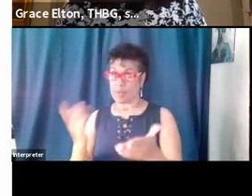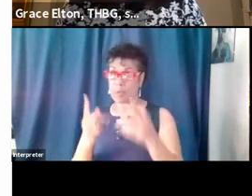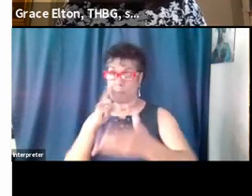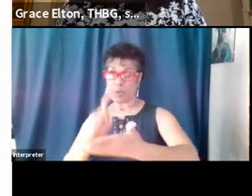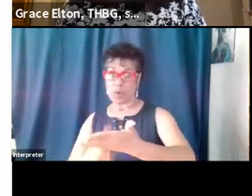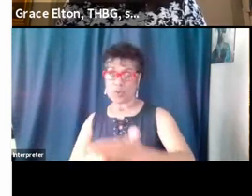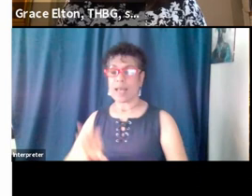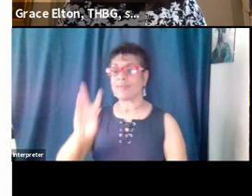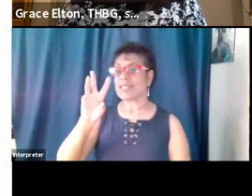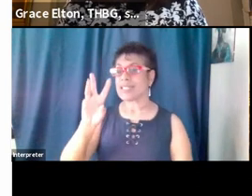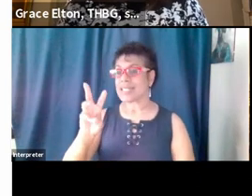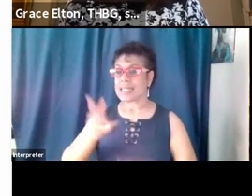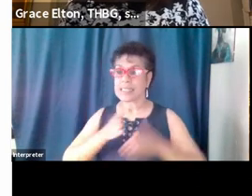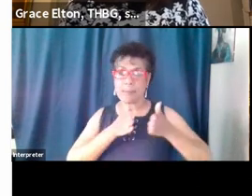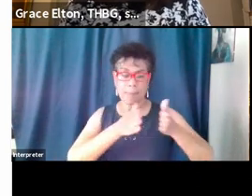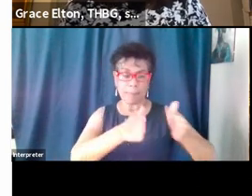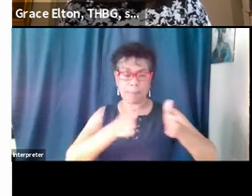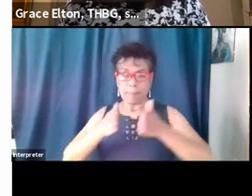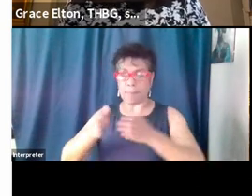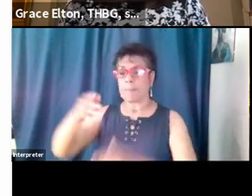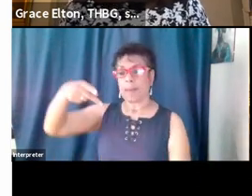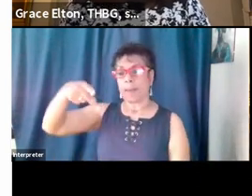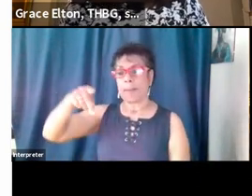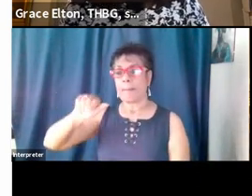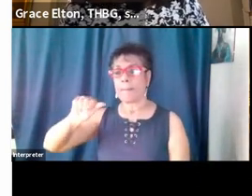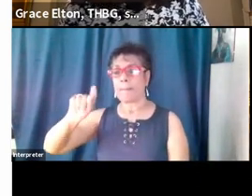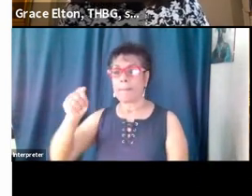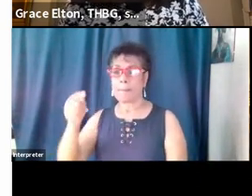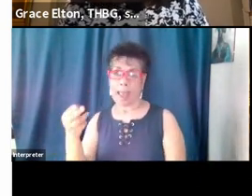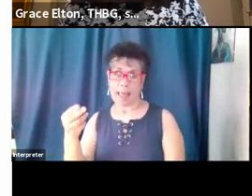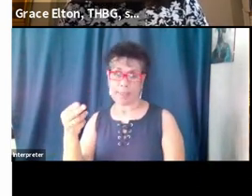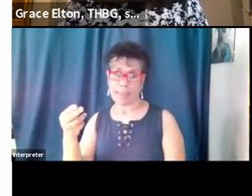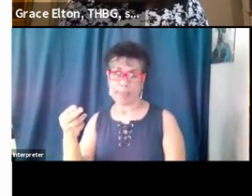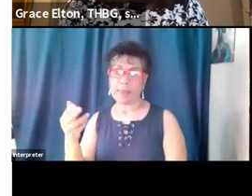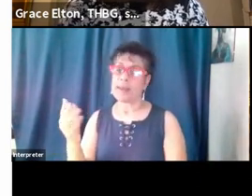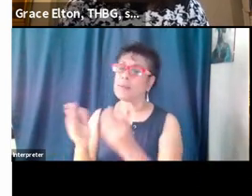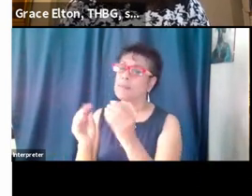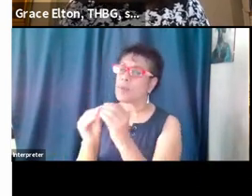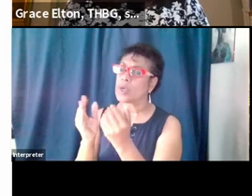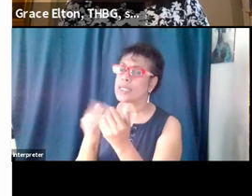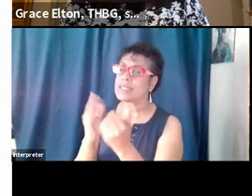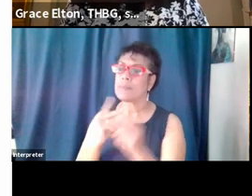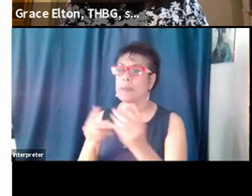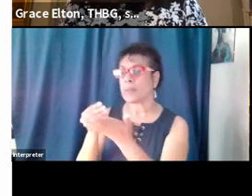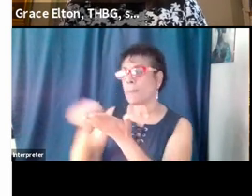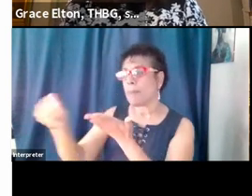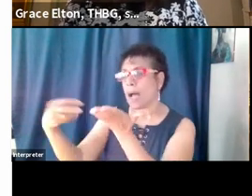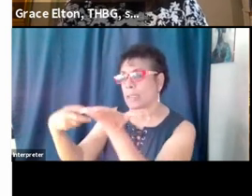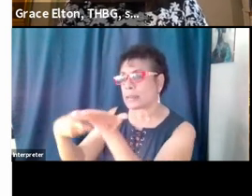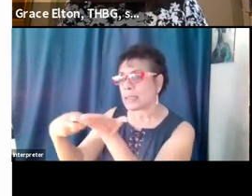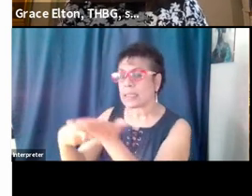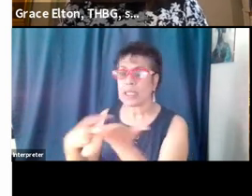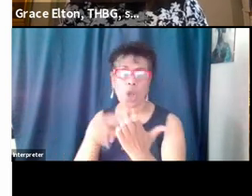6 accessible paths that we'll be adding to the garden. And it makes it makes it a lot easier for people to purchase tickets, to learn about the